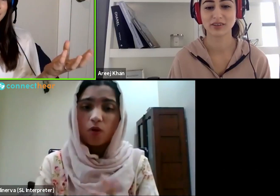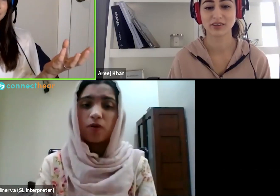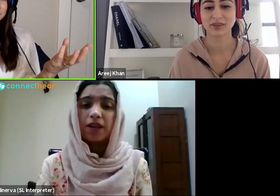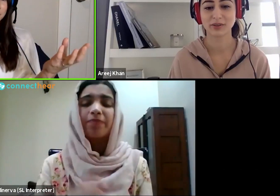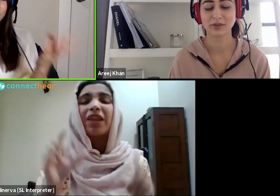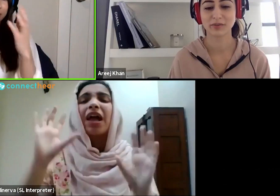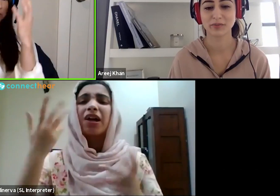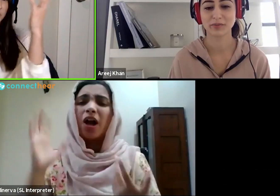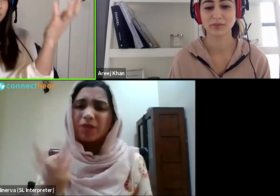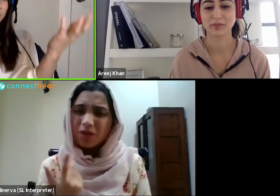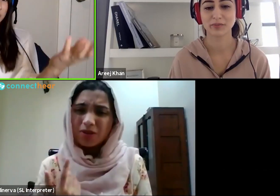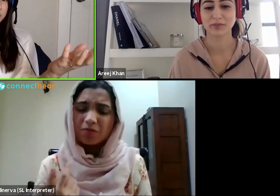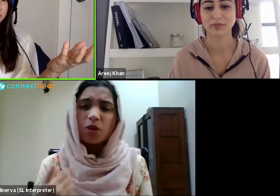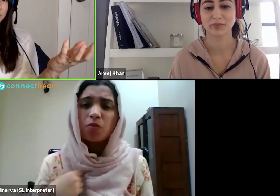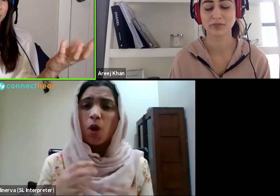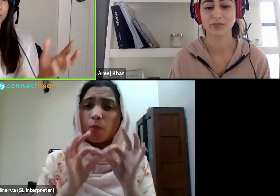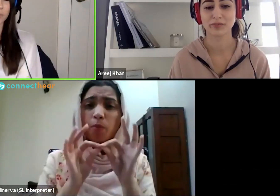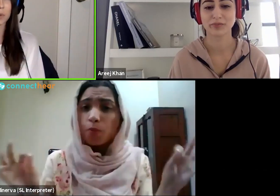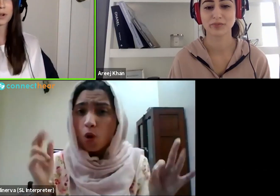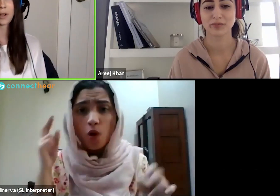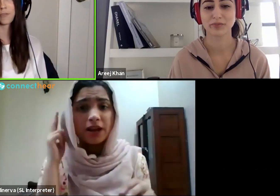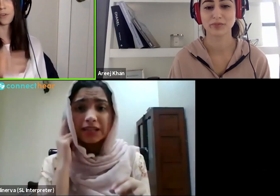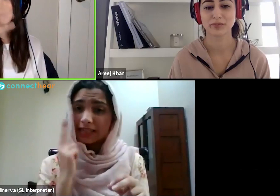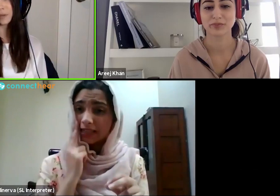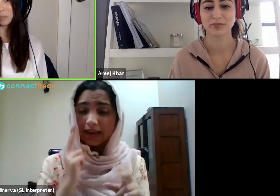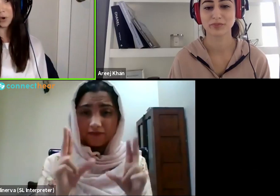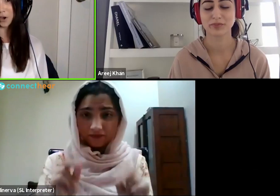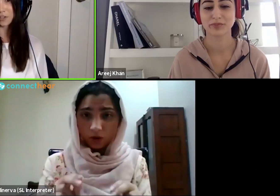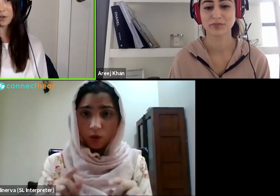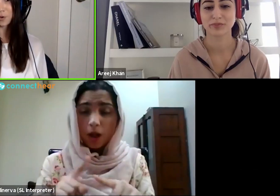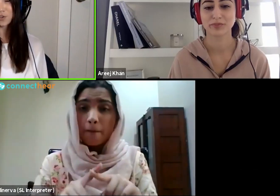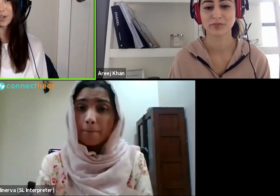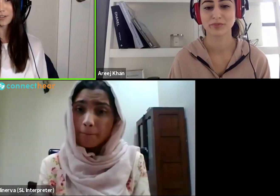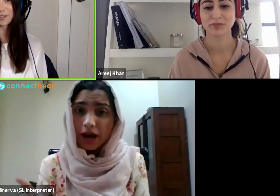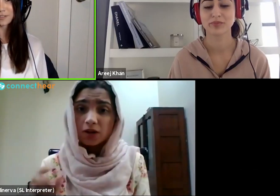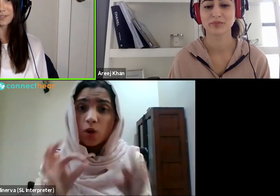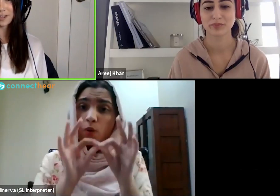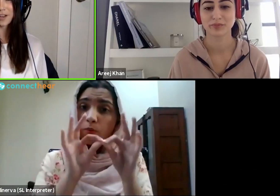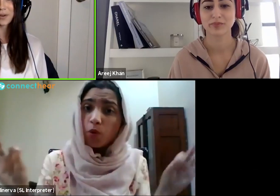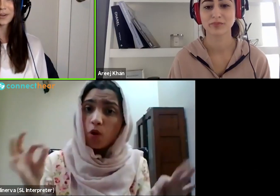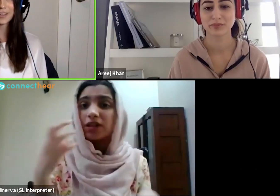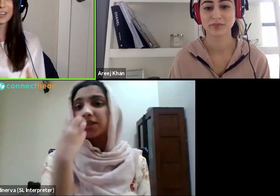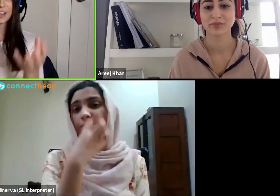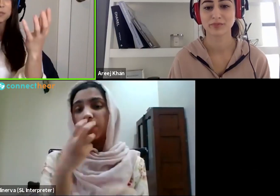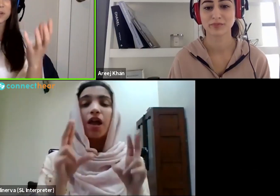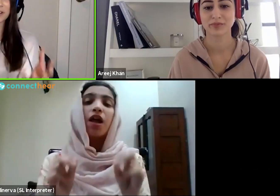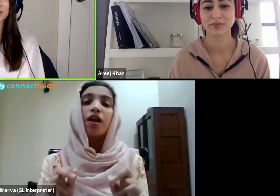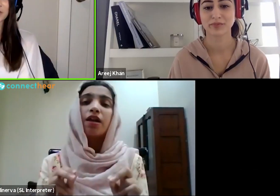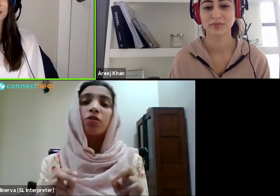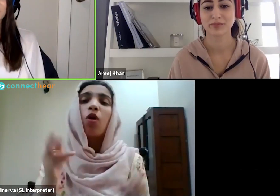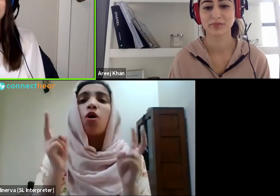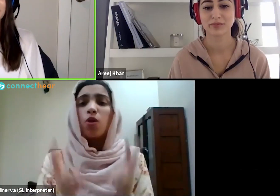fully deaf, we're fully immersed in the deaf culture, but we're not fully part of the hearing culture either. So it's